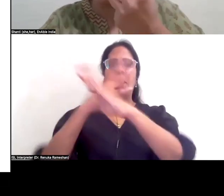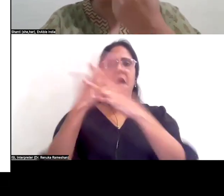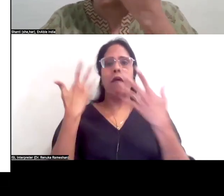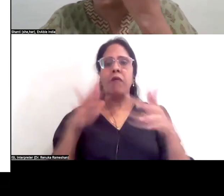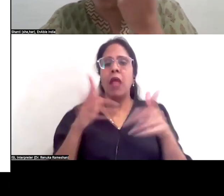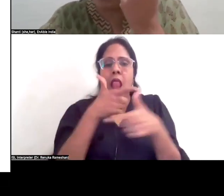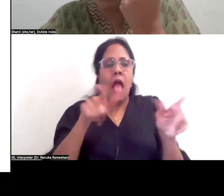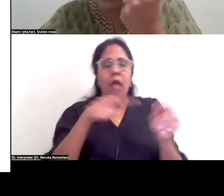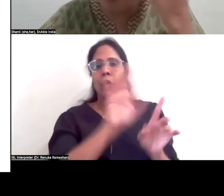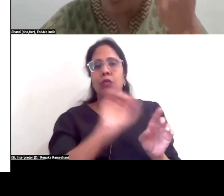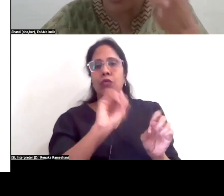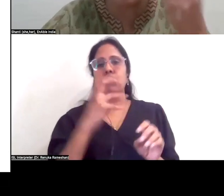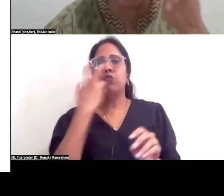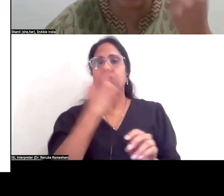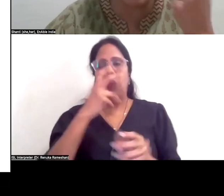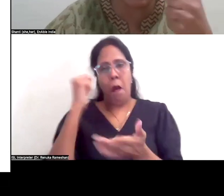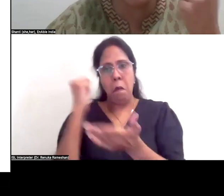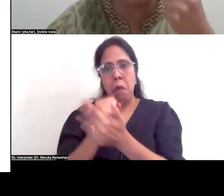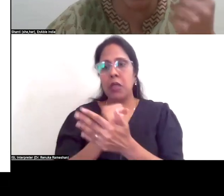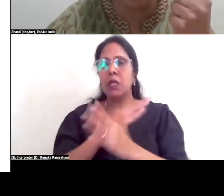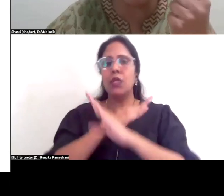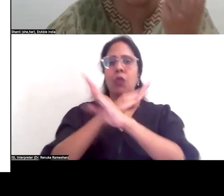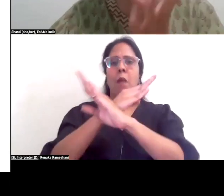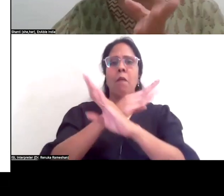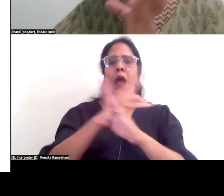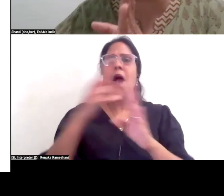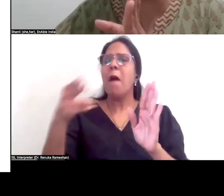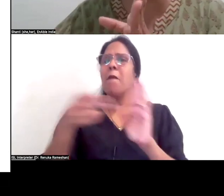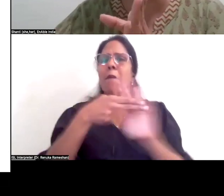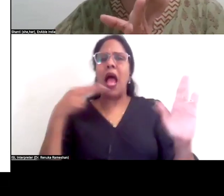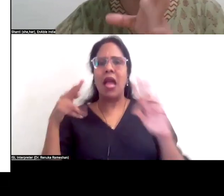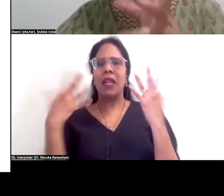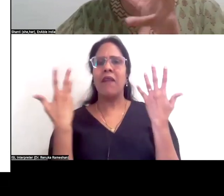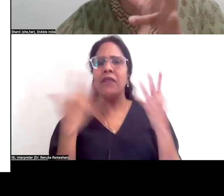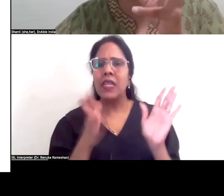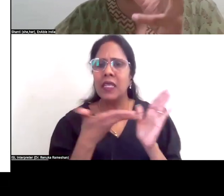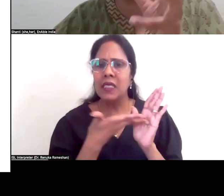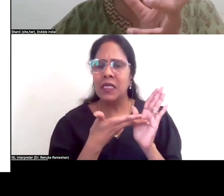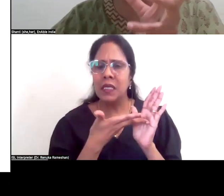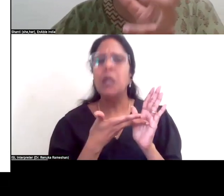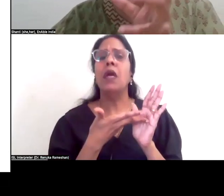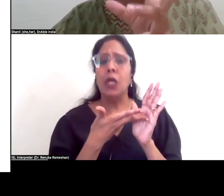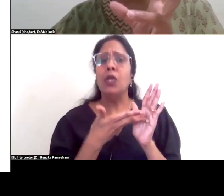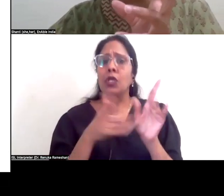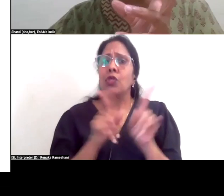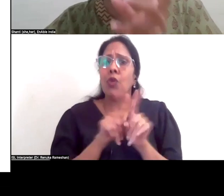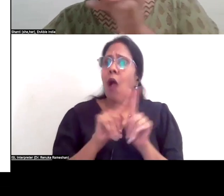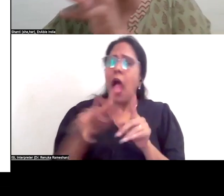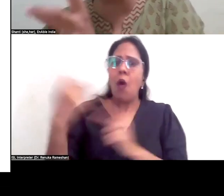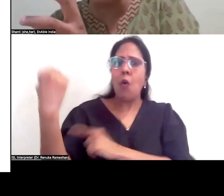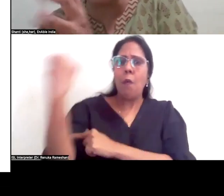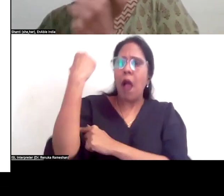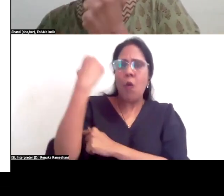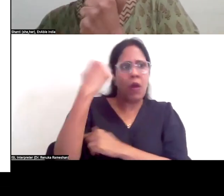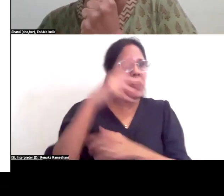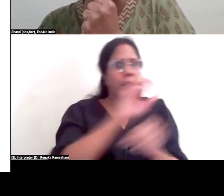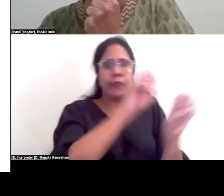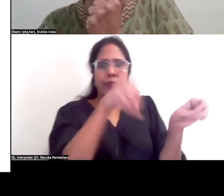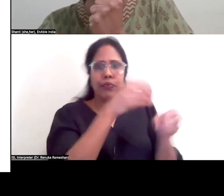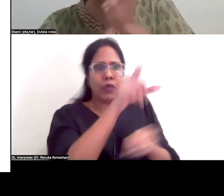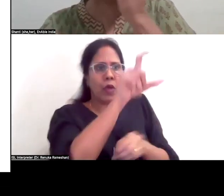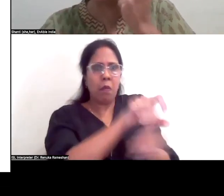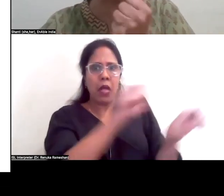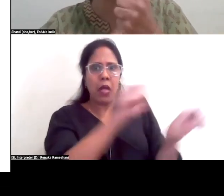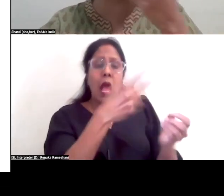we make the adaptive leader works constantly to learn? How do we make the person who does not have power, how do we make them